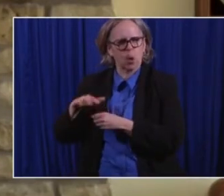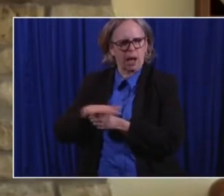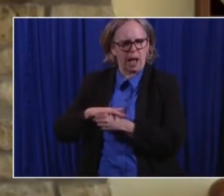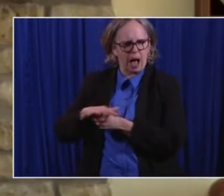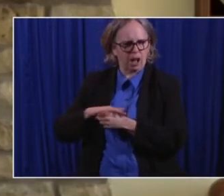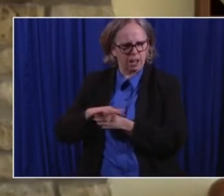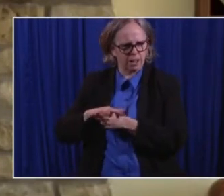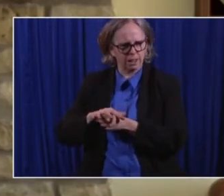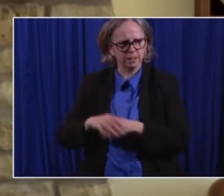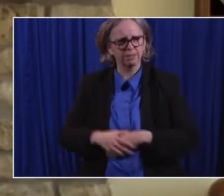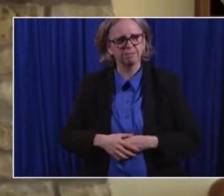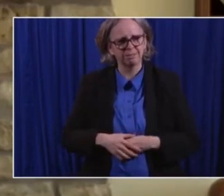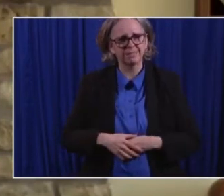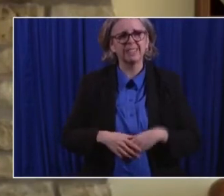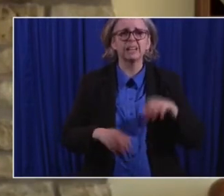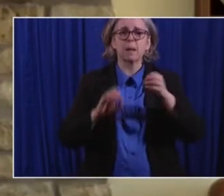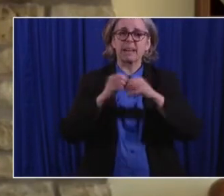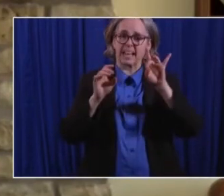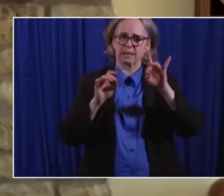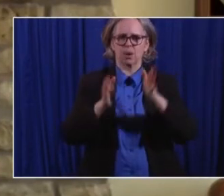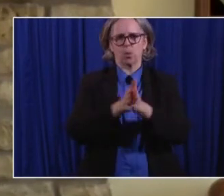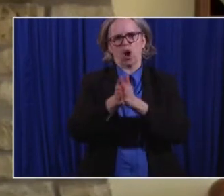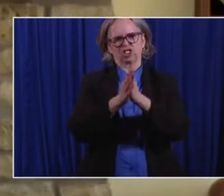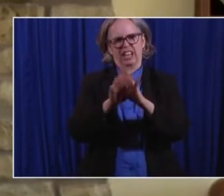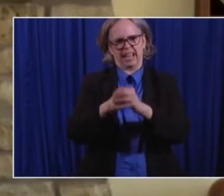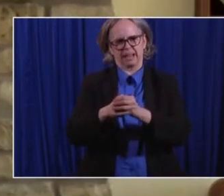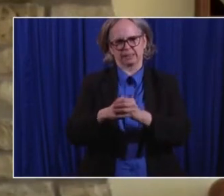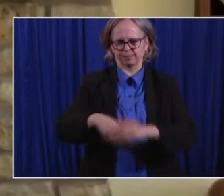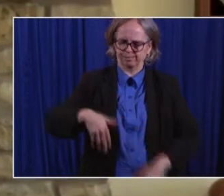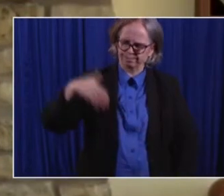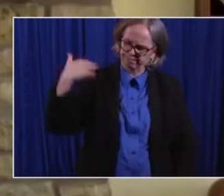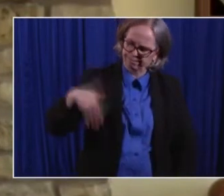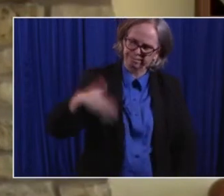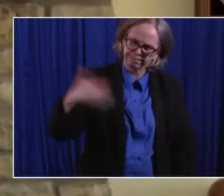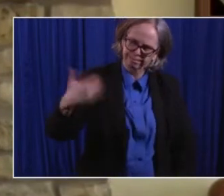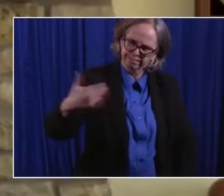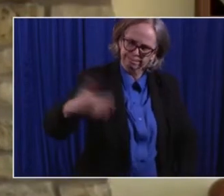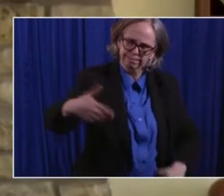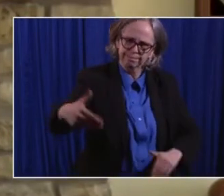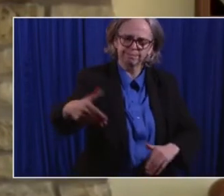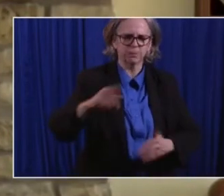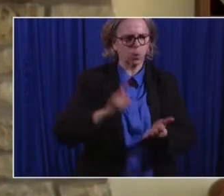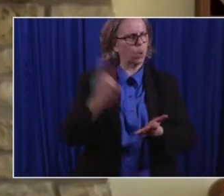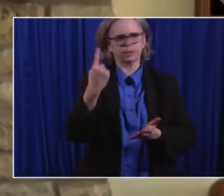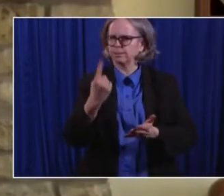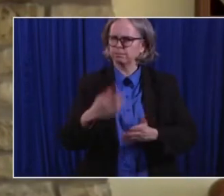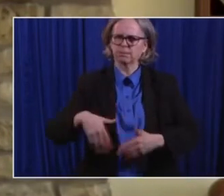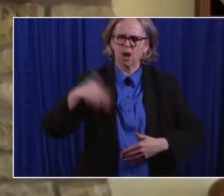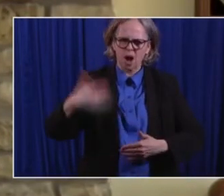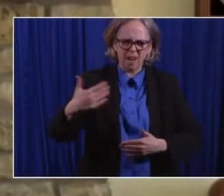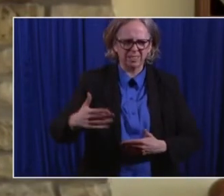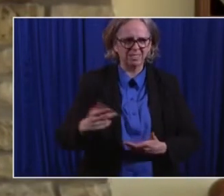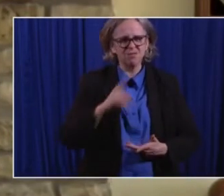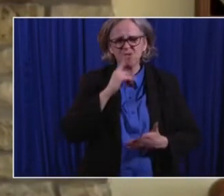important. So kind of some basic principles as we move forward.